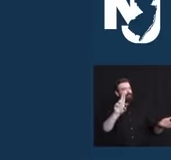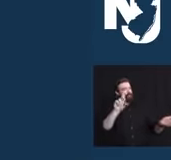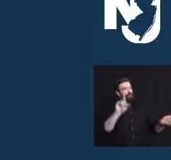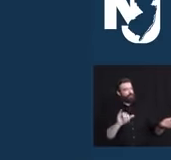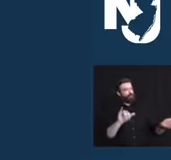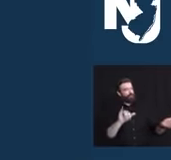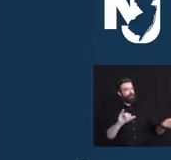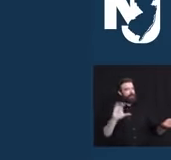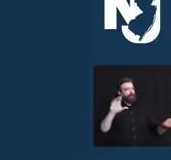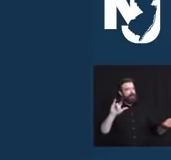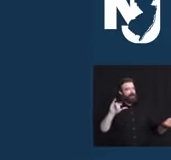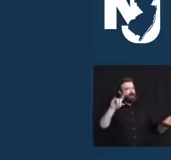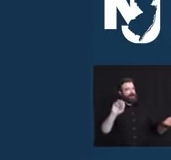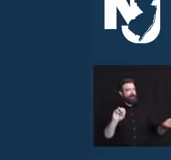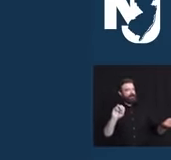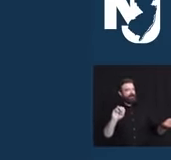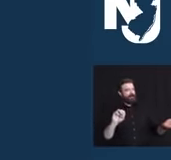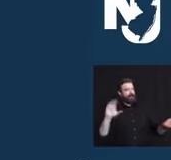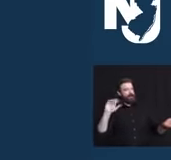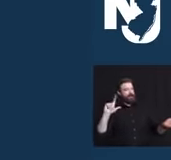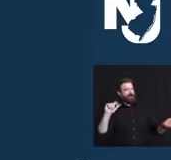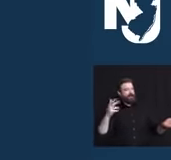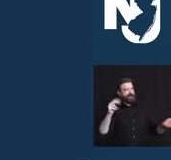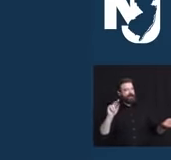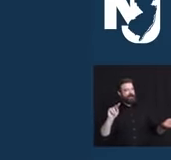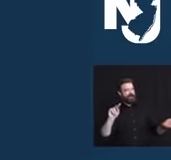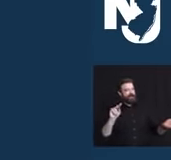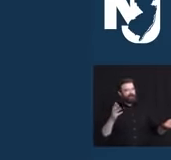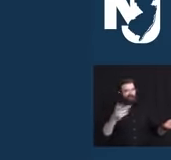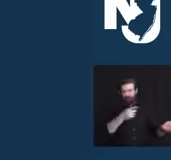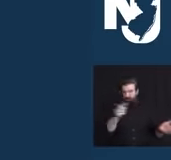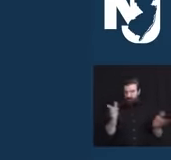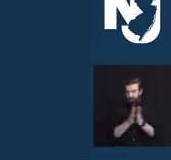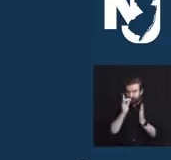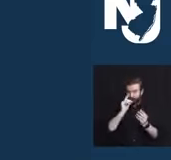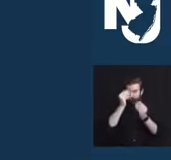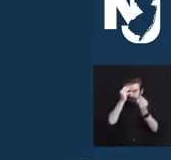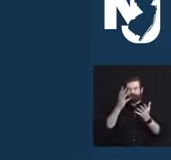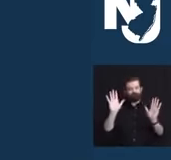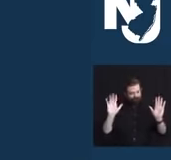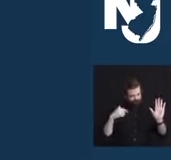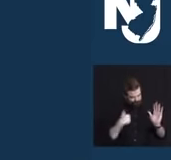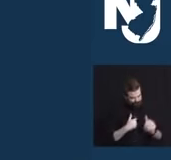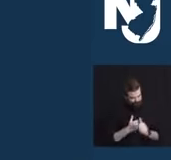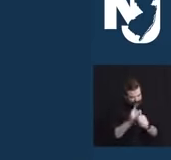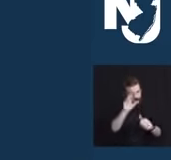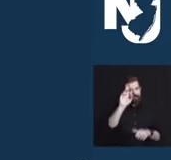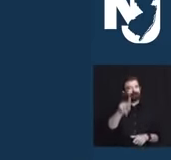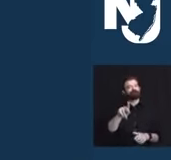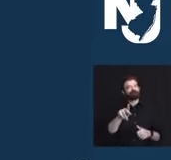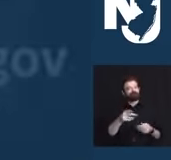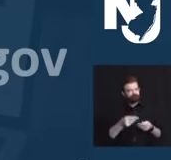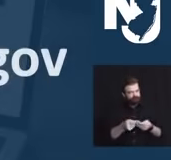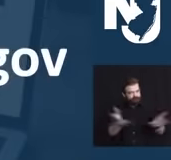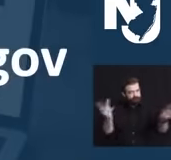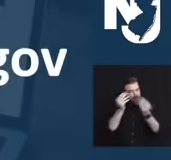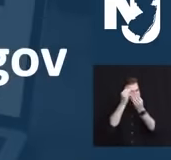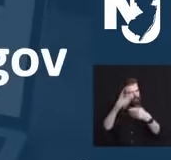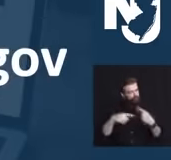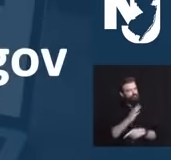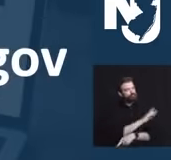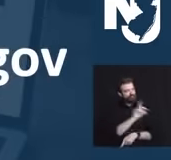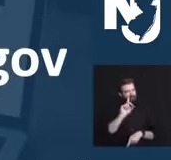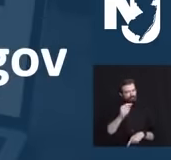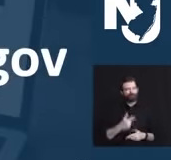all ask us about more information and transparency, don't let it be said that we don't follow up. On a very serious note, Pat and I